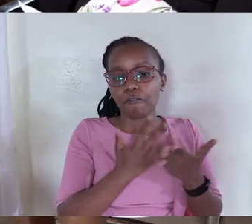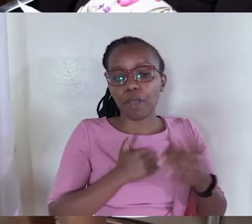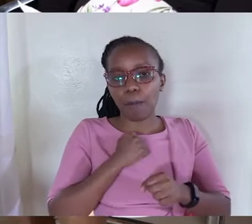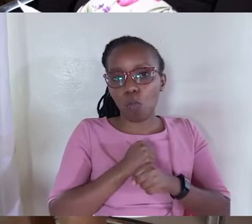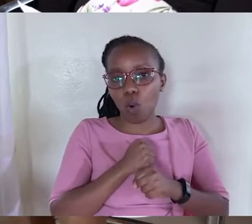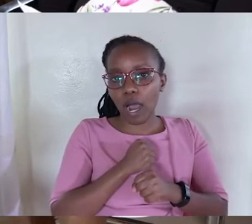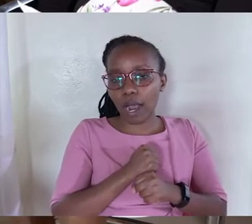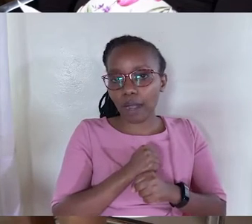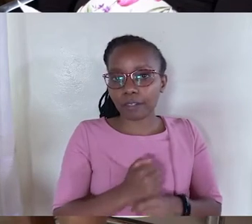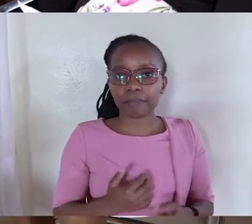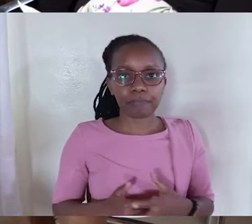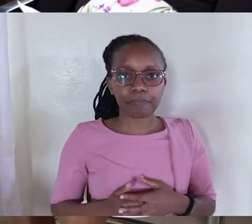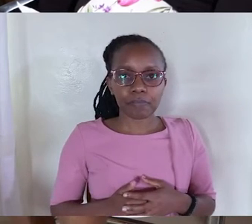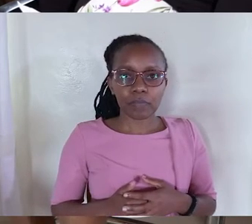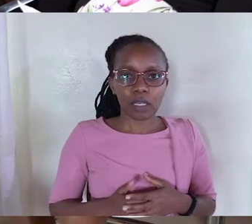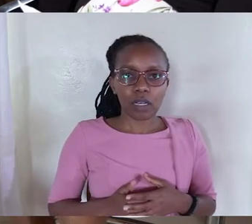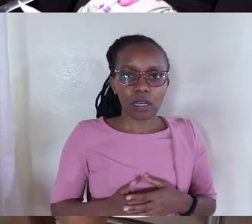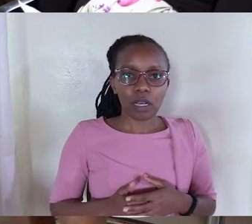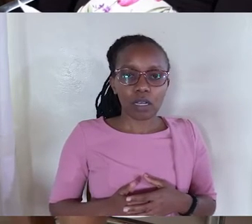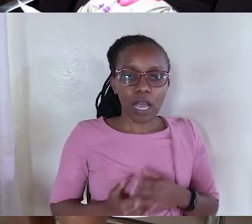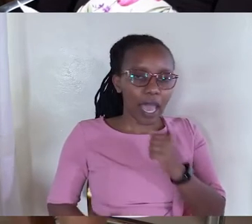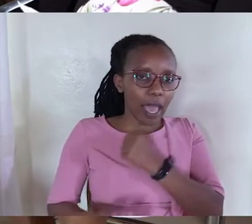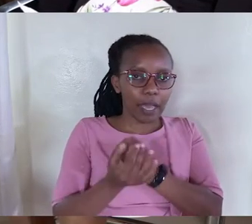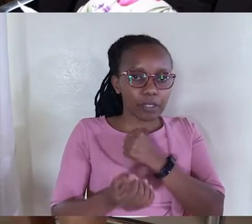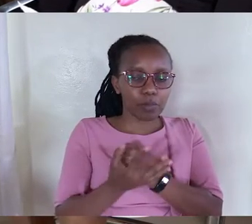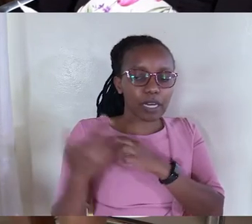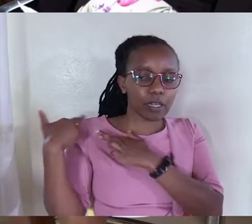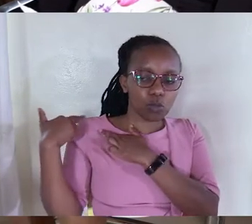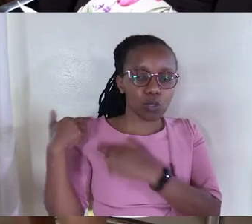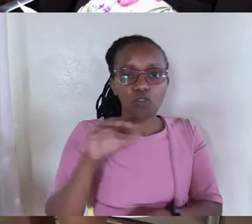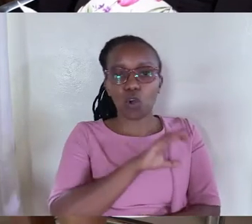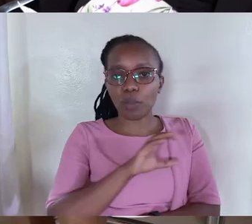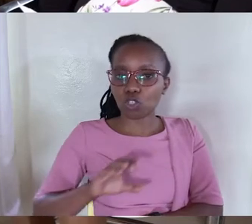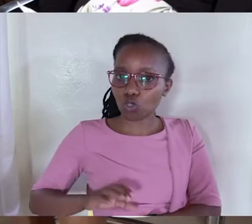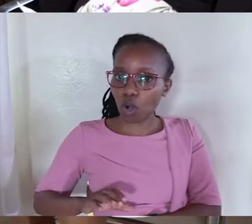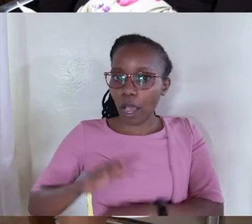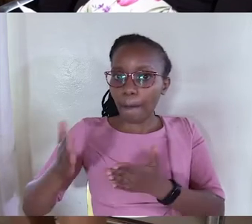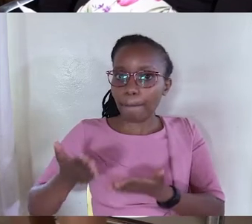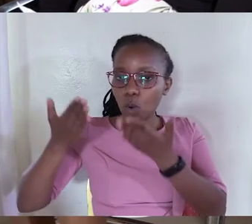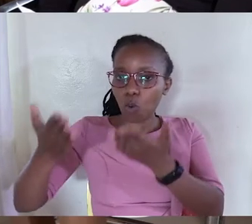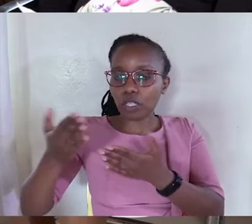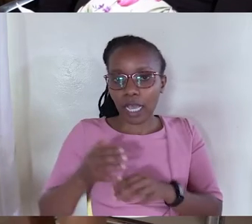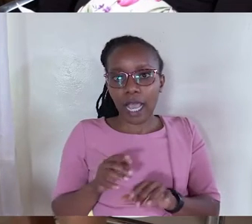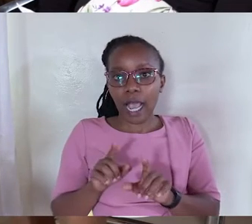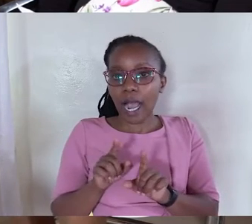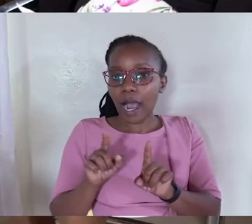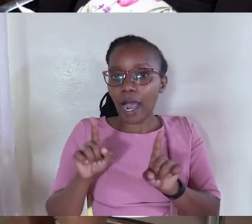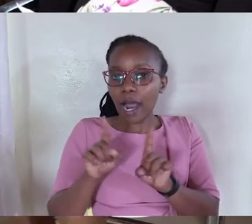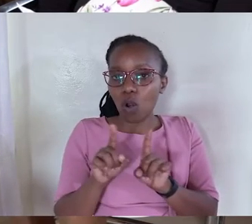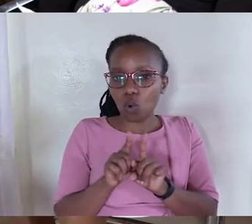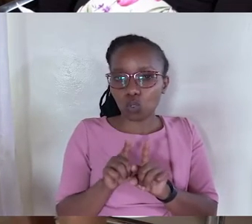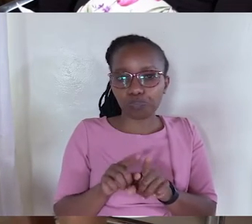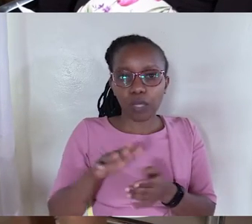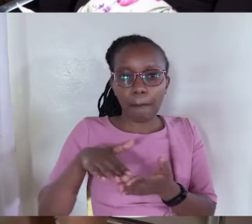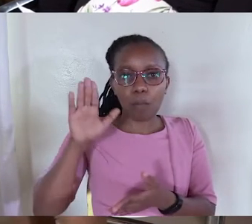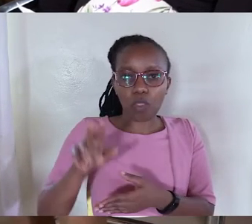and it actually documents the commission roles in promoting and enhancing the not more than